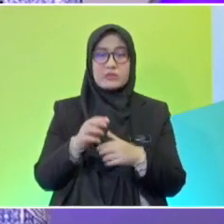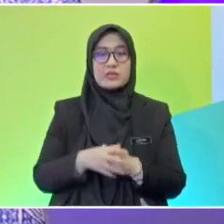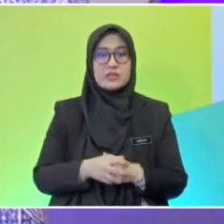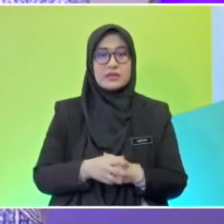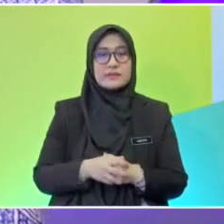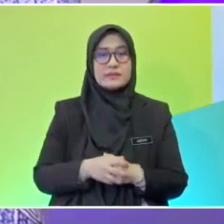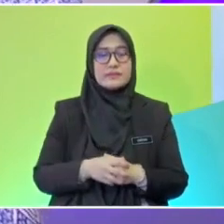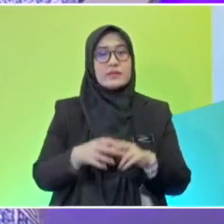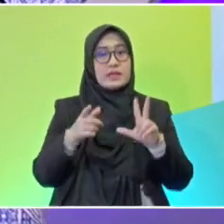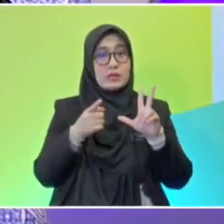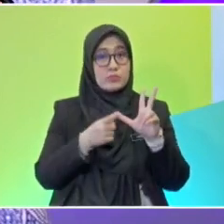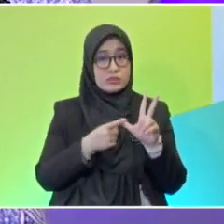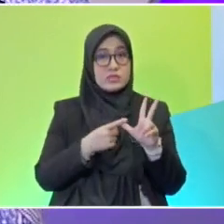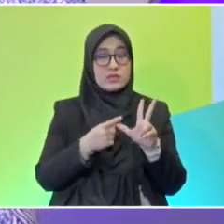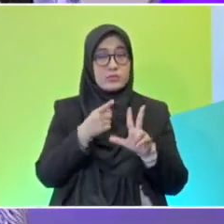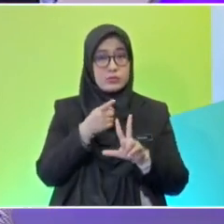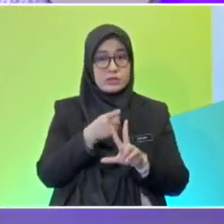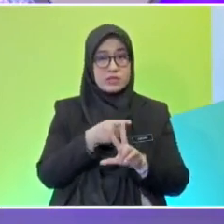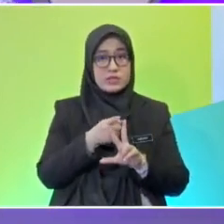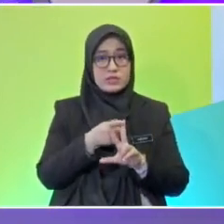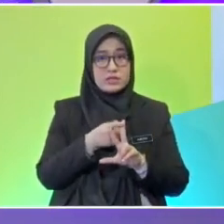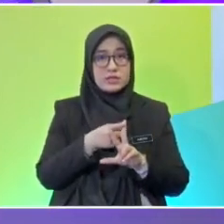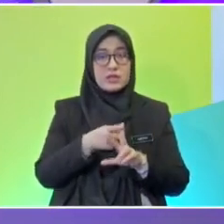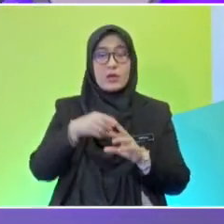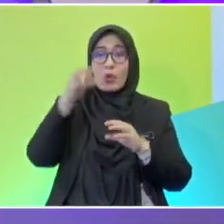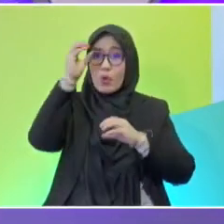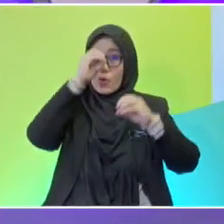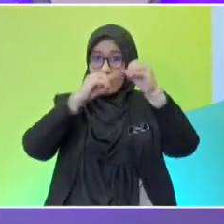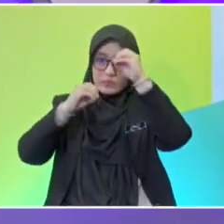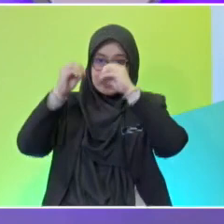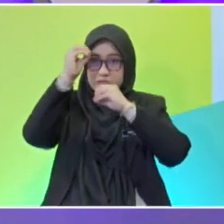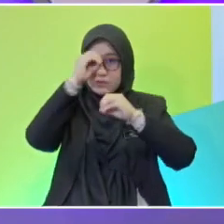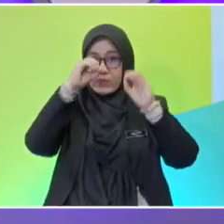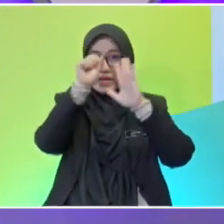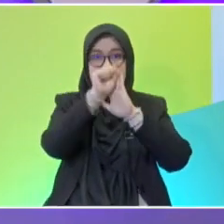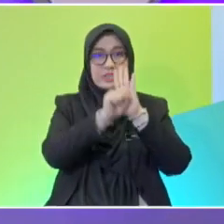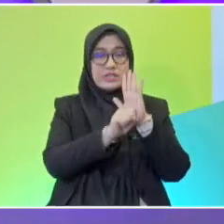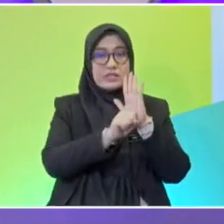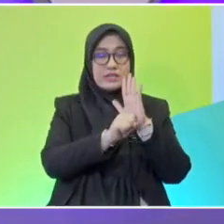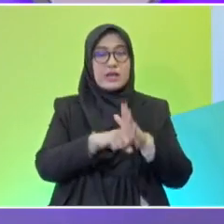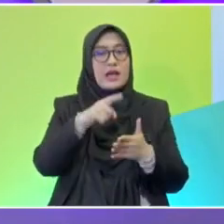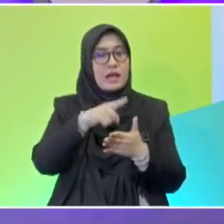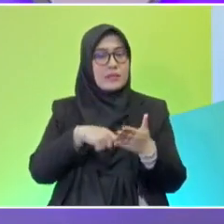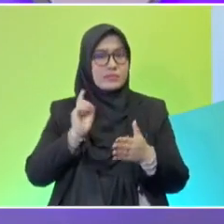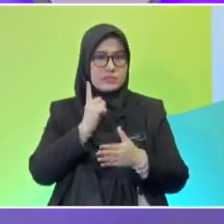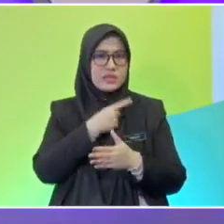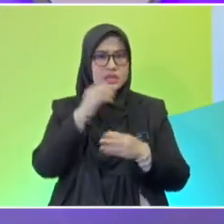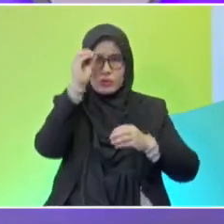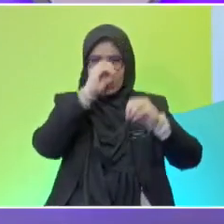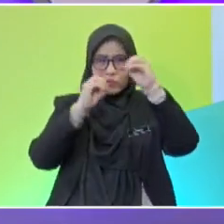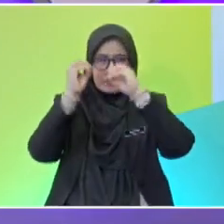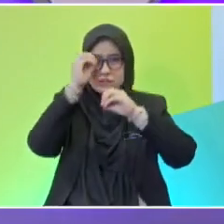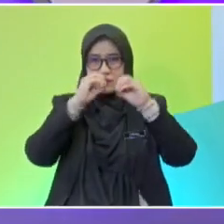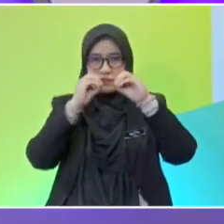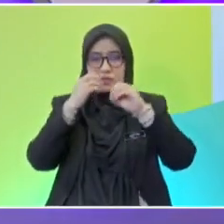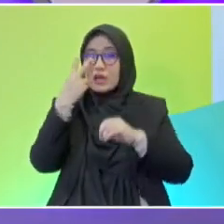And last but not least, we could also gather data through observation. Now, what do we observe? Usually, we observe for skills